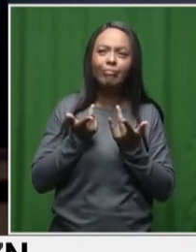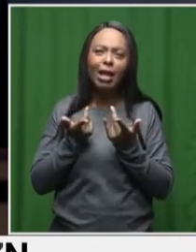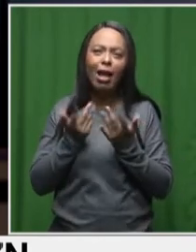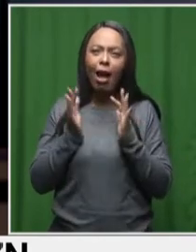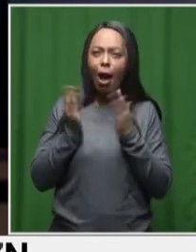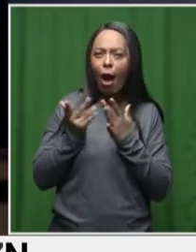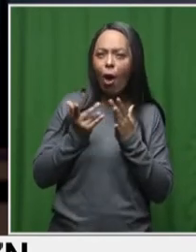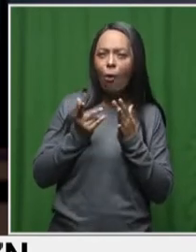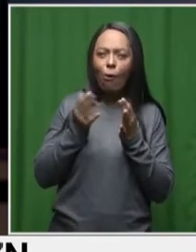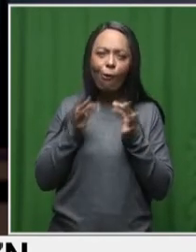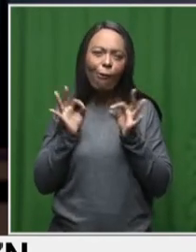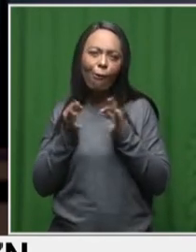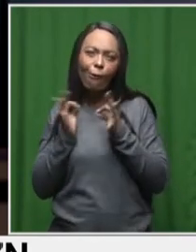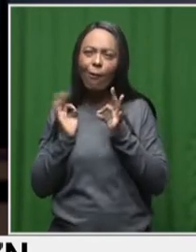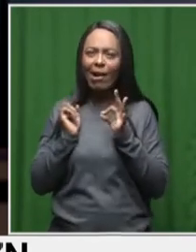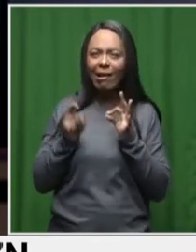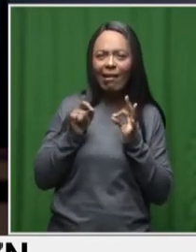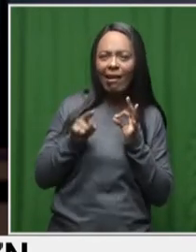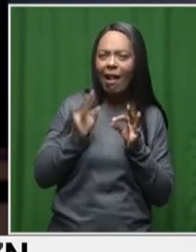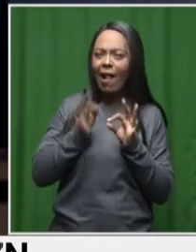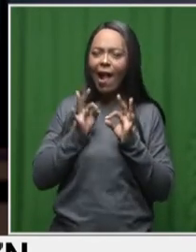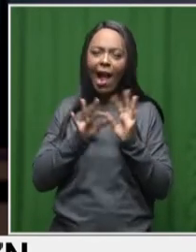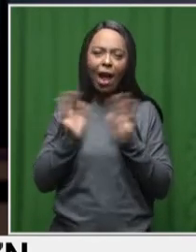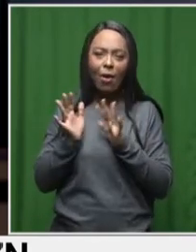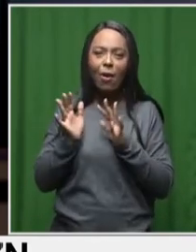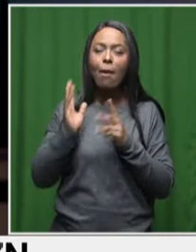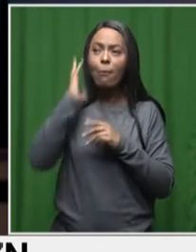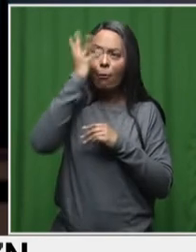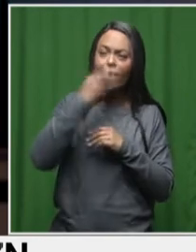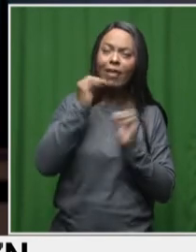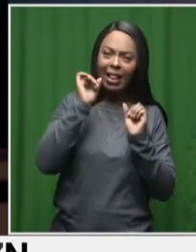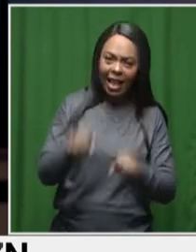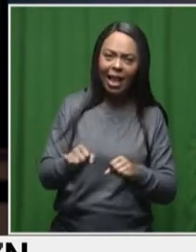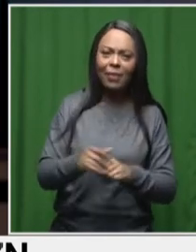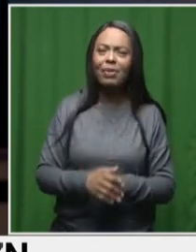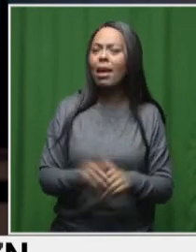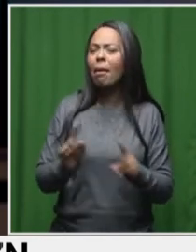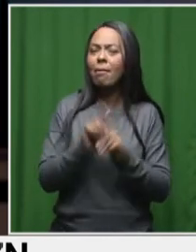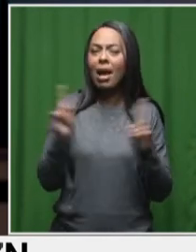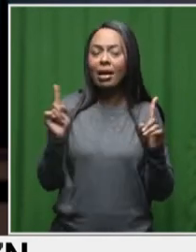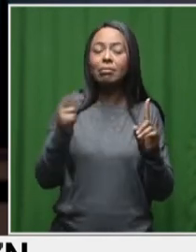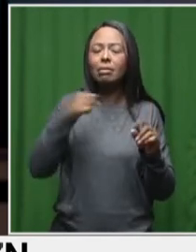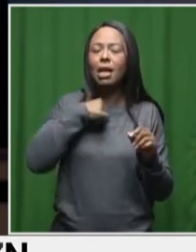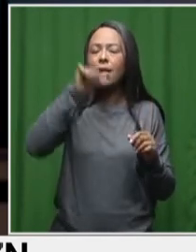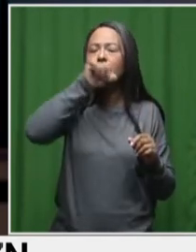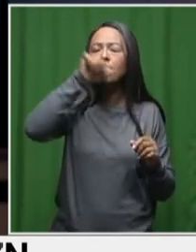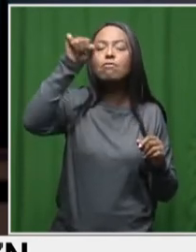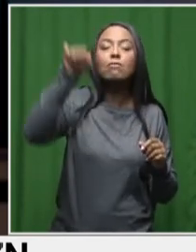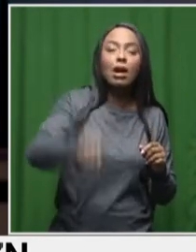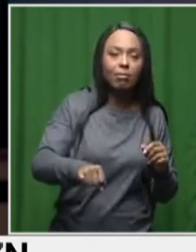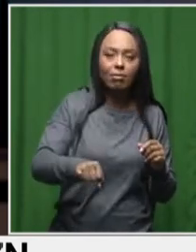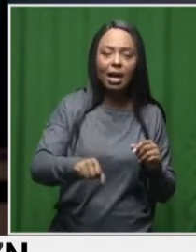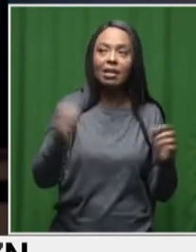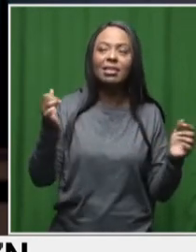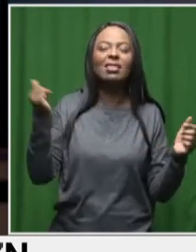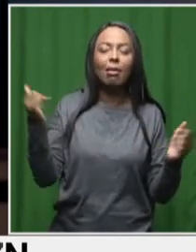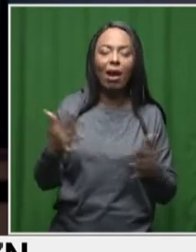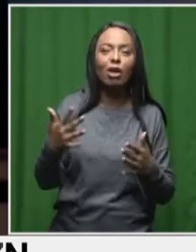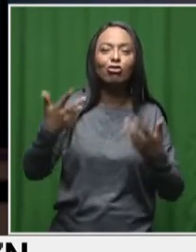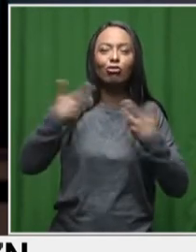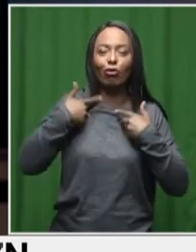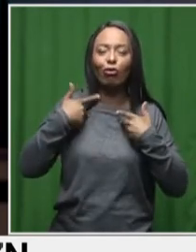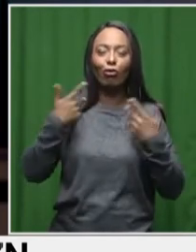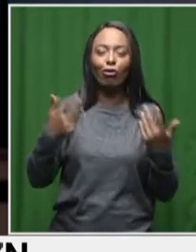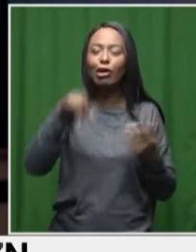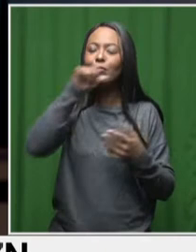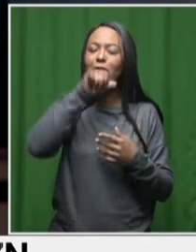this, and it's becoming beautiful. But more than anything, I like the surprise, and